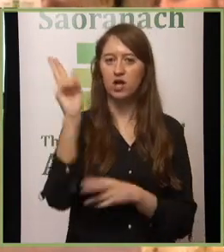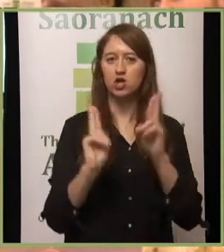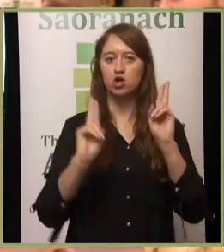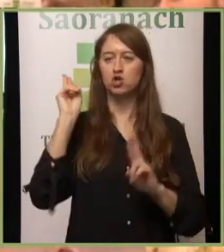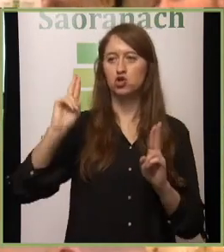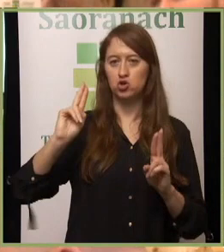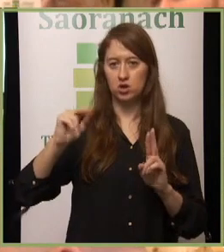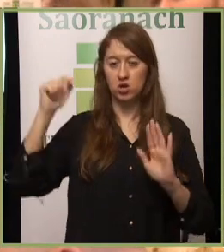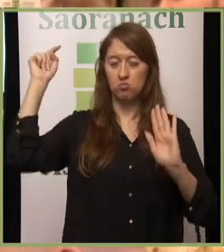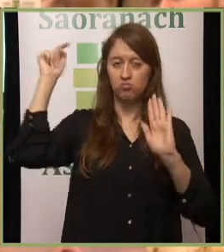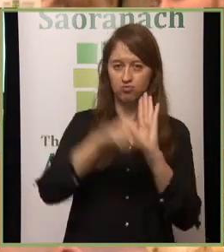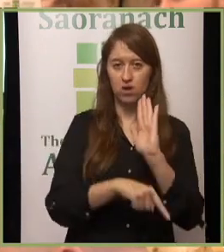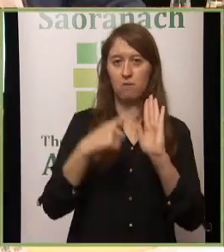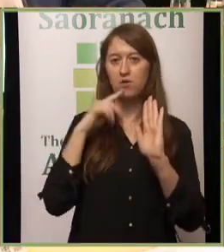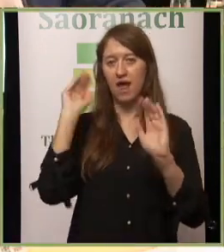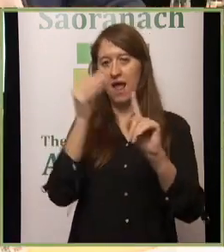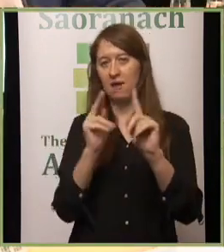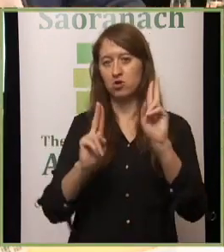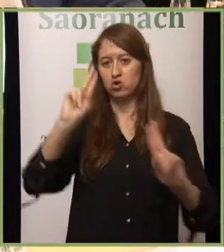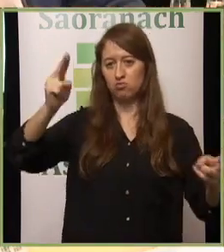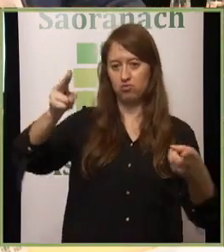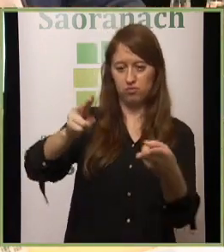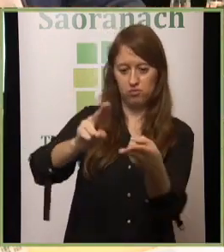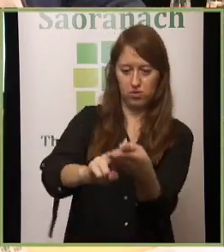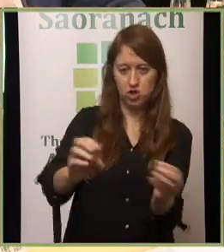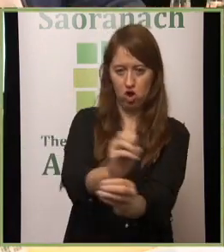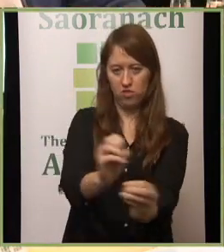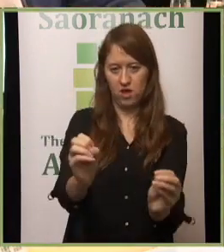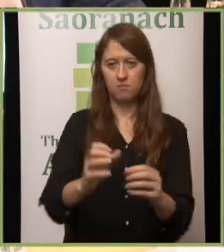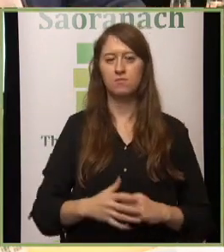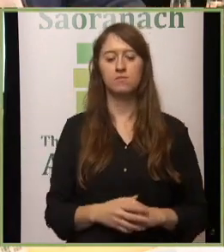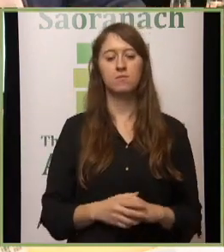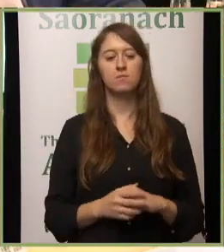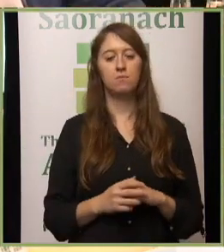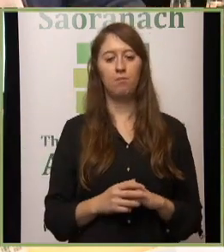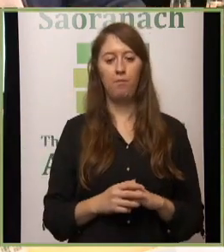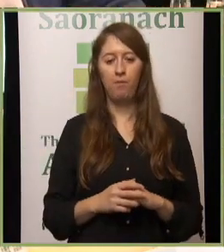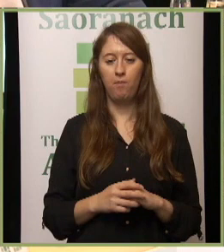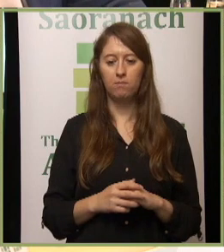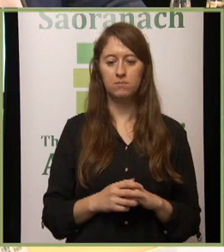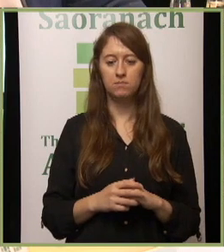its use. Okay, thanks, Rory. Hold on a second. Use of pesticides in public and private forestry.